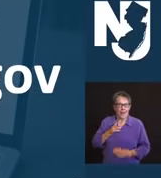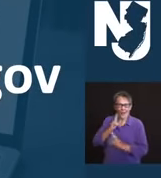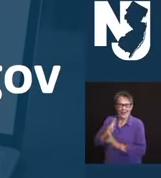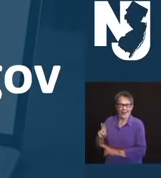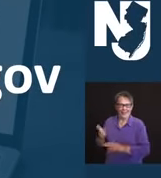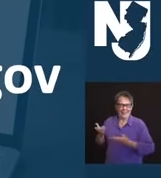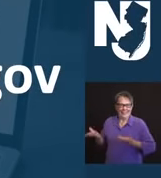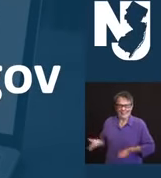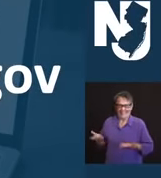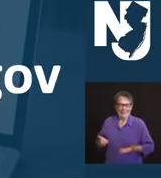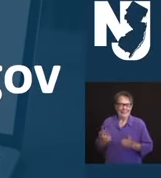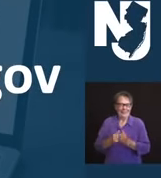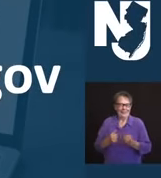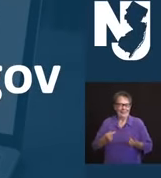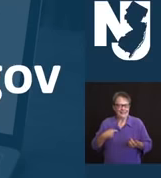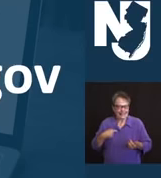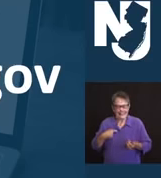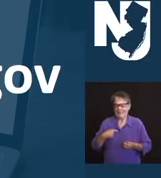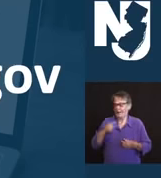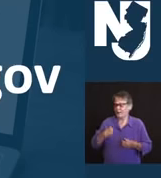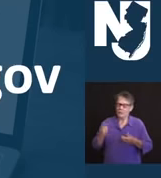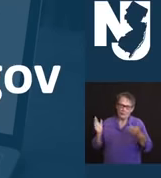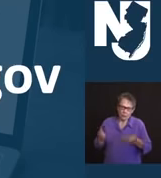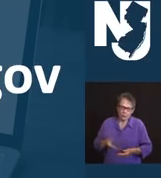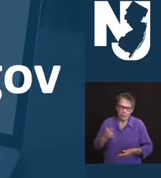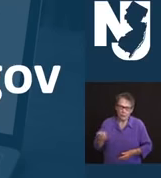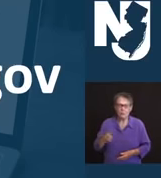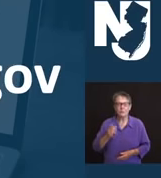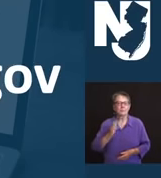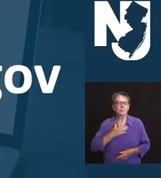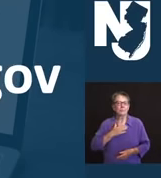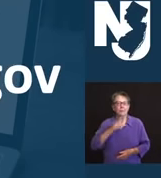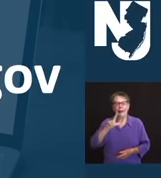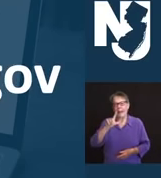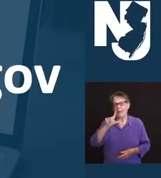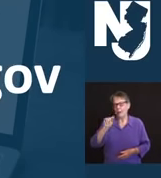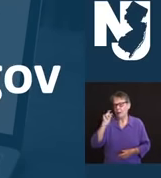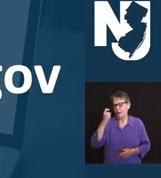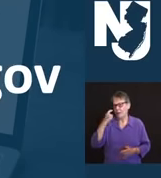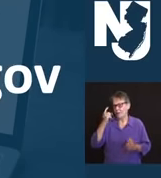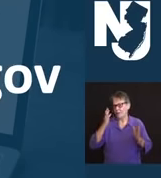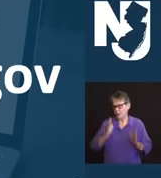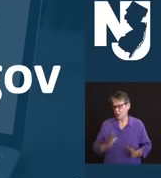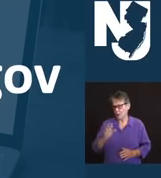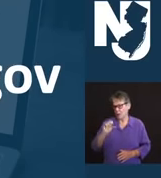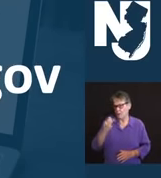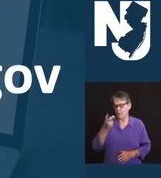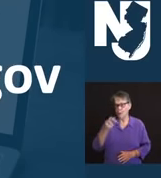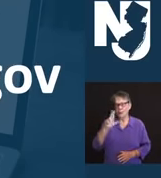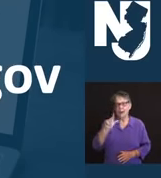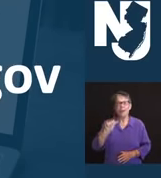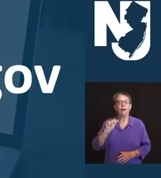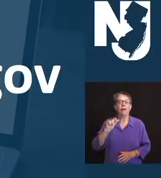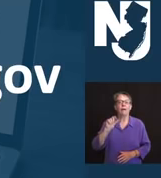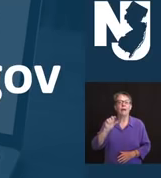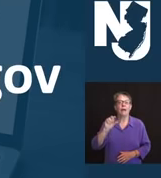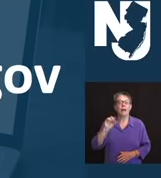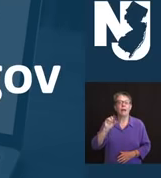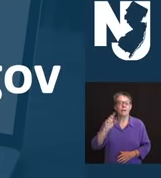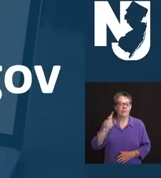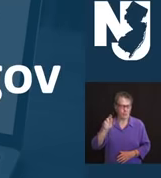who also needs no introduction, my partner in government, Lieutenant Governor Sheila Oliver, and importantly, the Commissioner of the